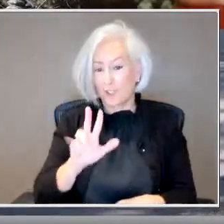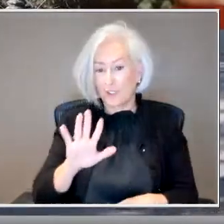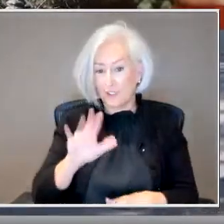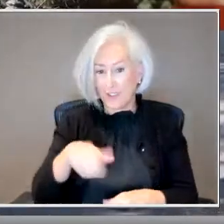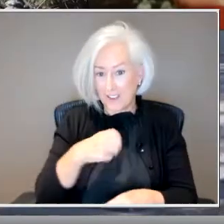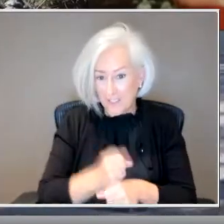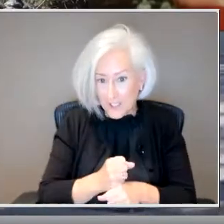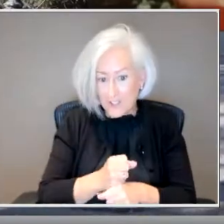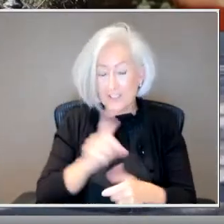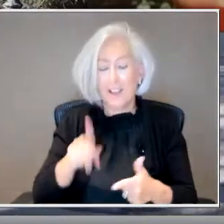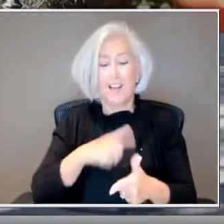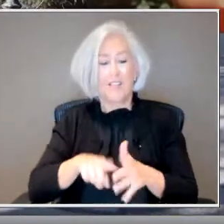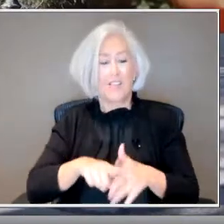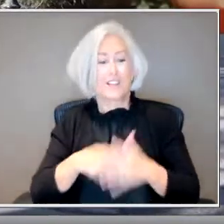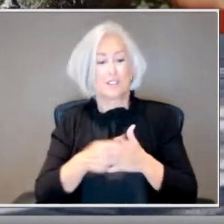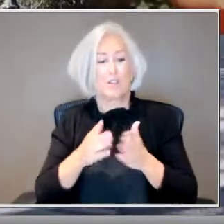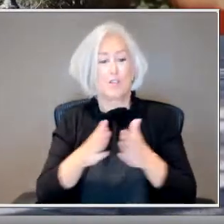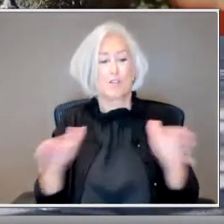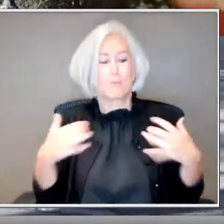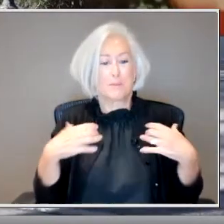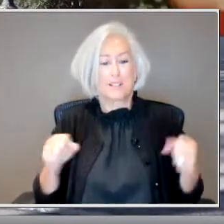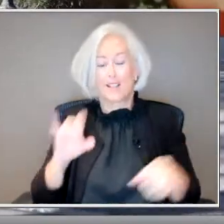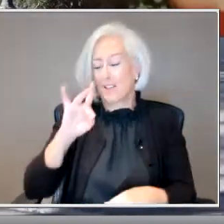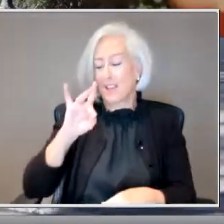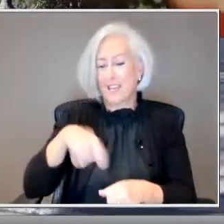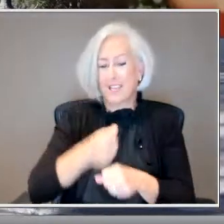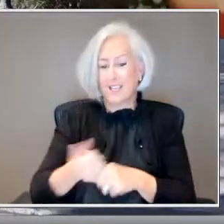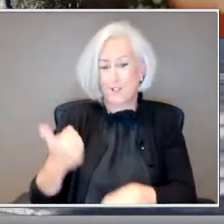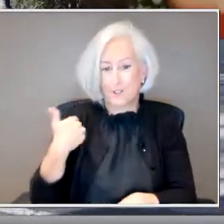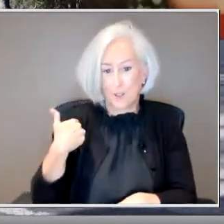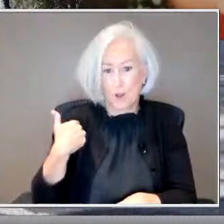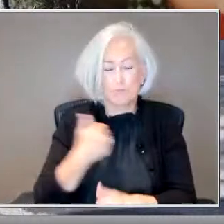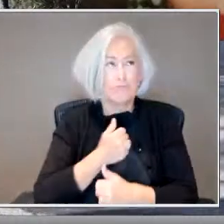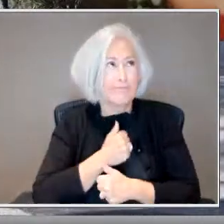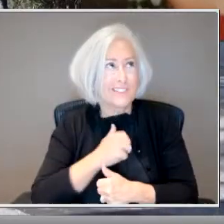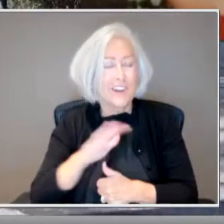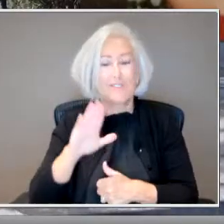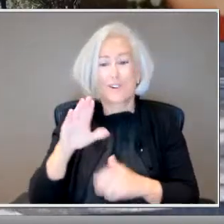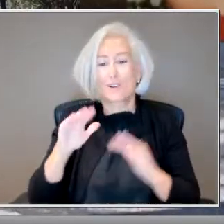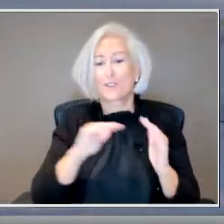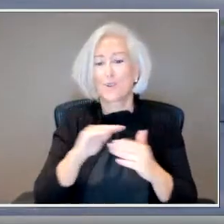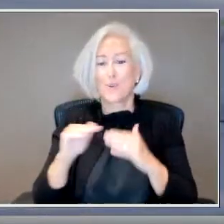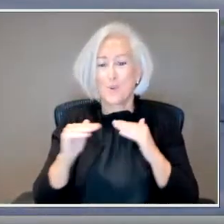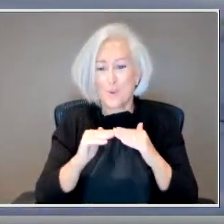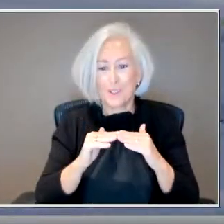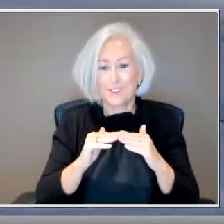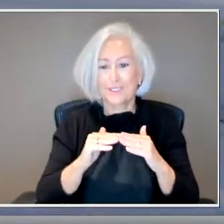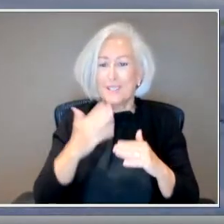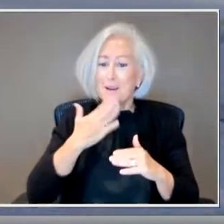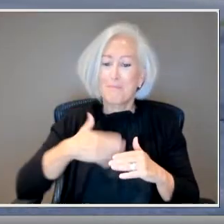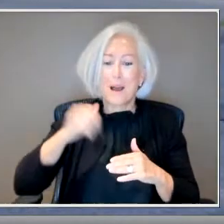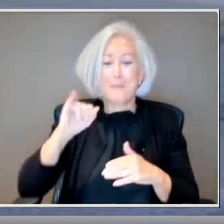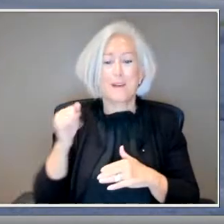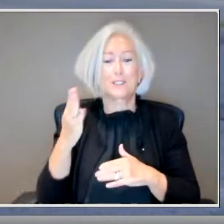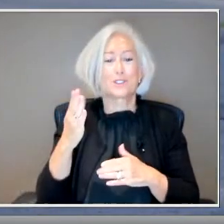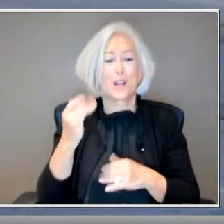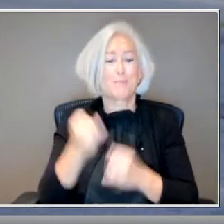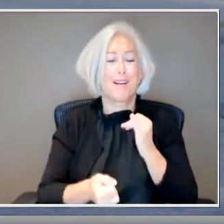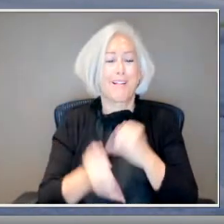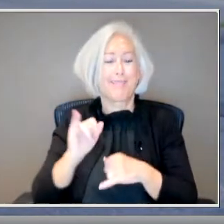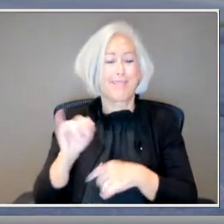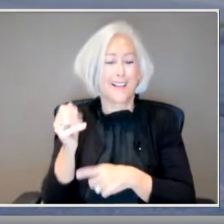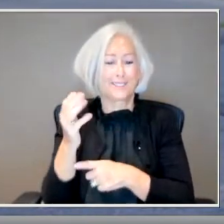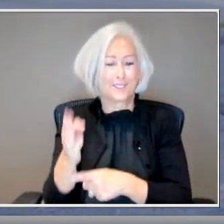years ago. I love my job. I love my coworkers. I always say that God gave me my best job as my last job. The 68-year-old is now a